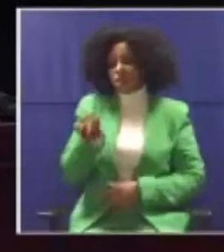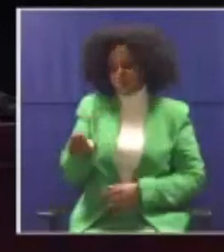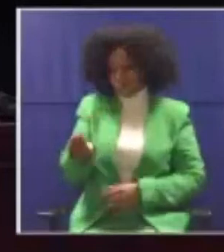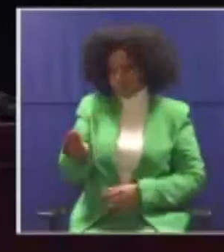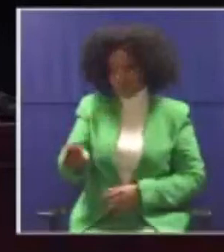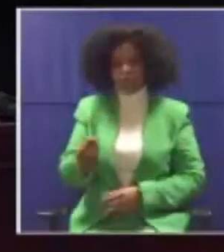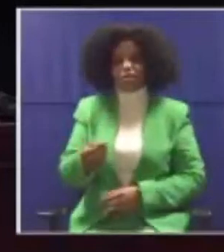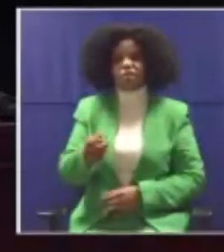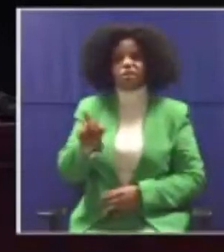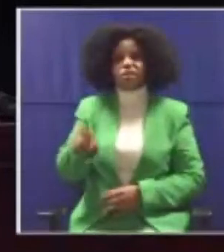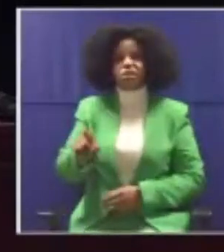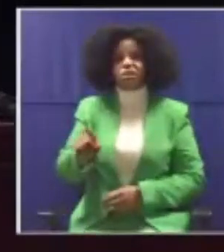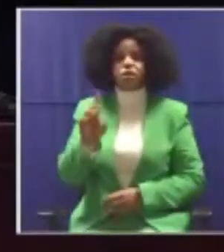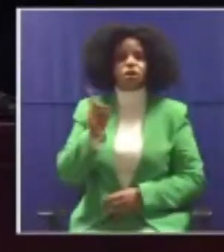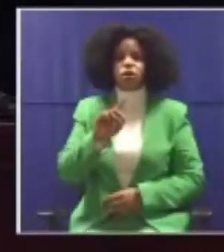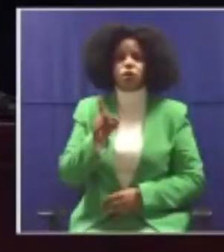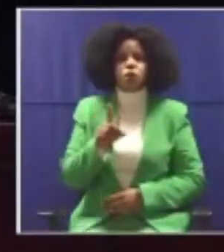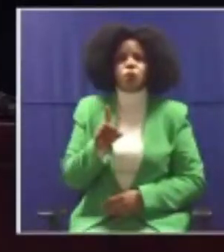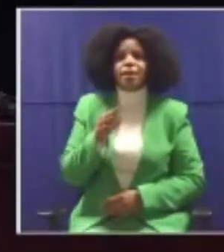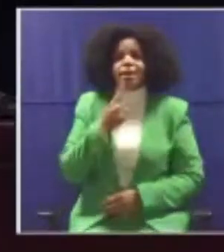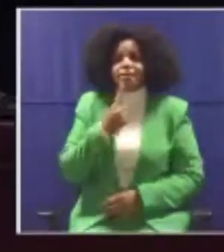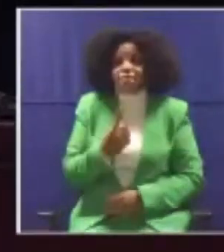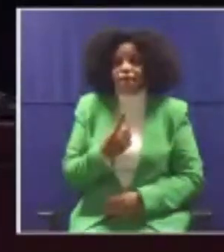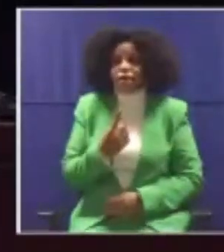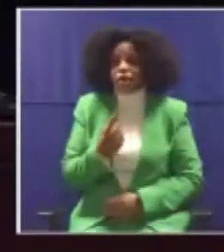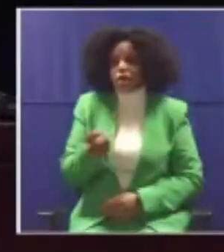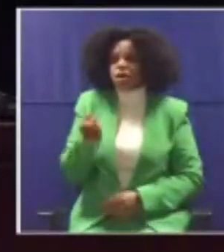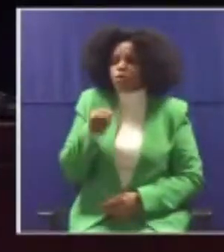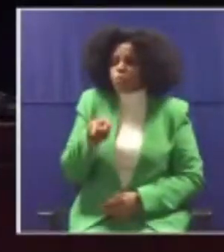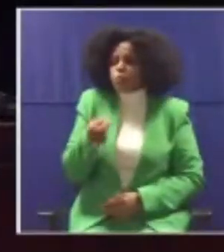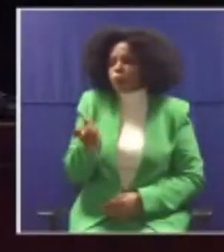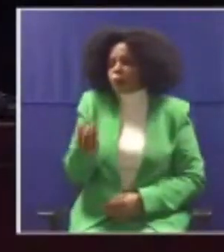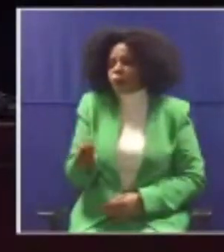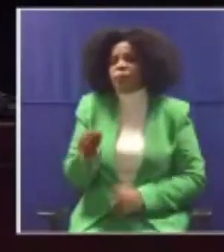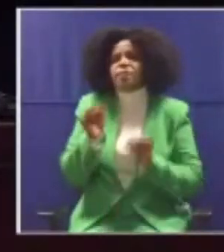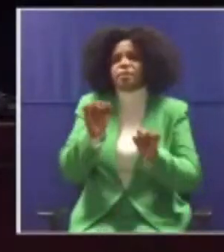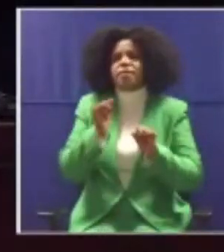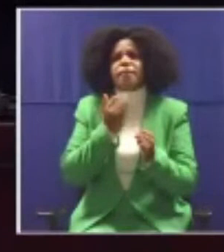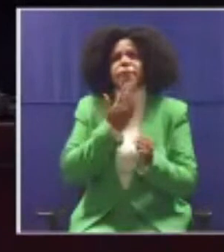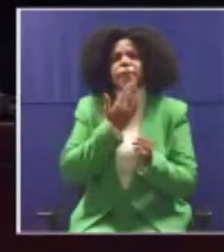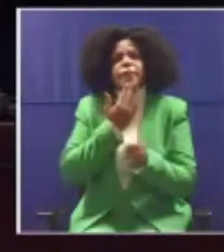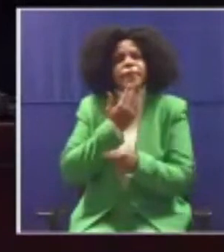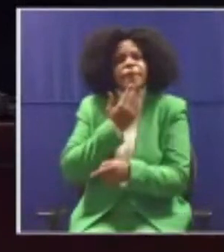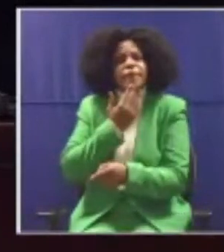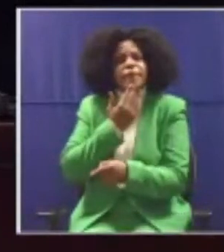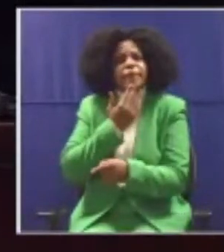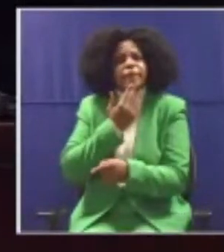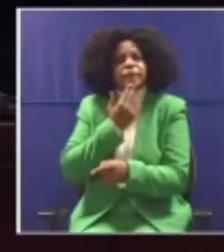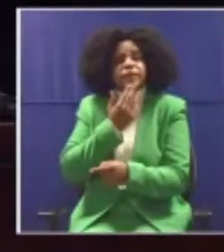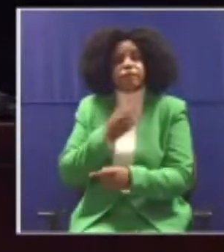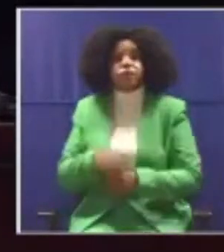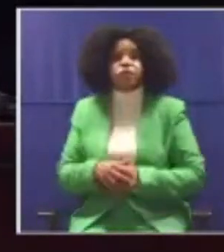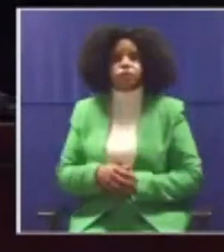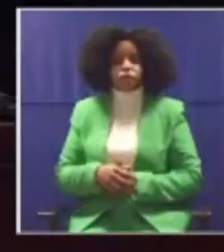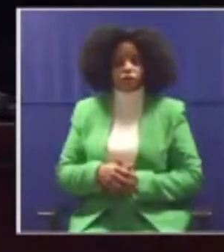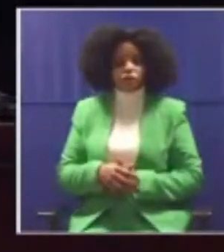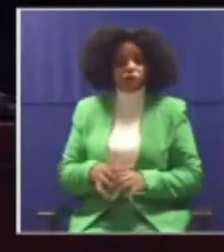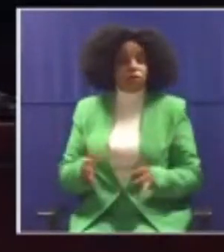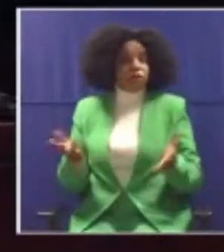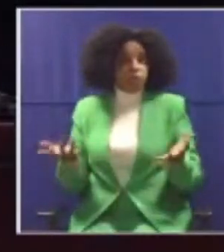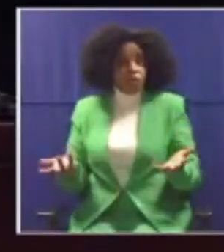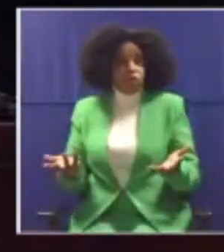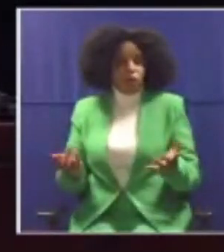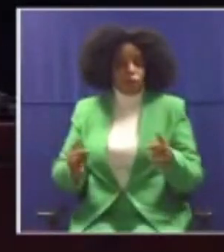They say, whose child is this? Which family does this child come from? So the point we